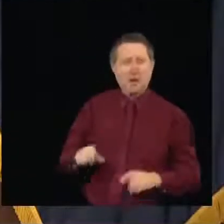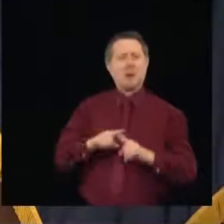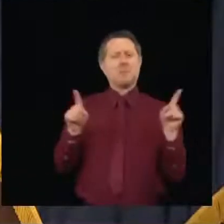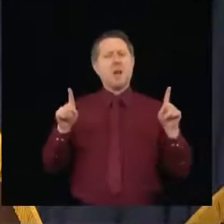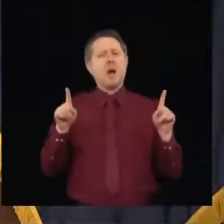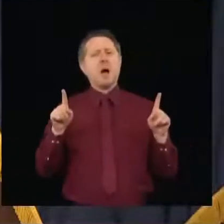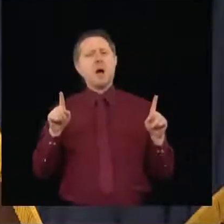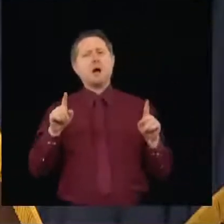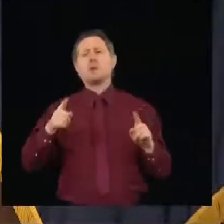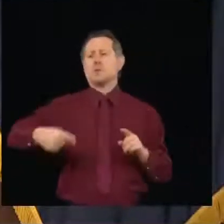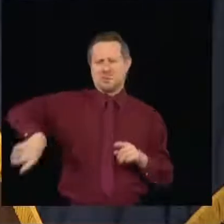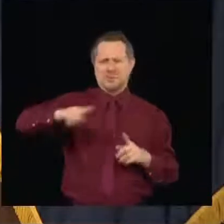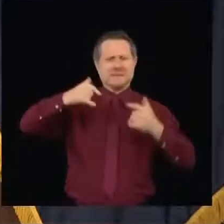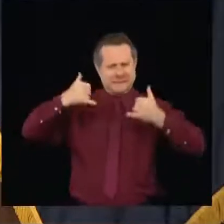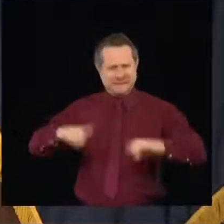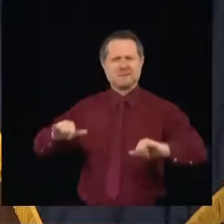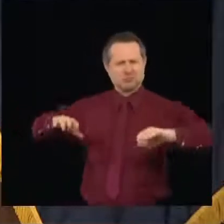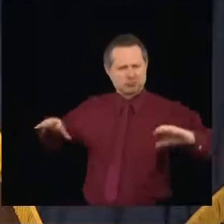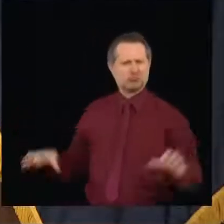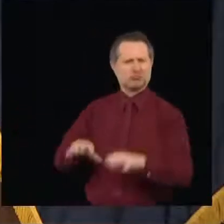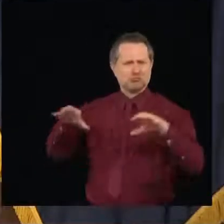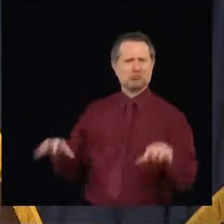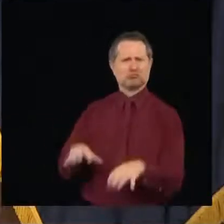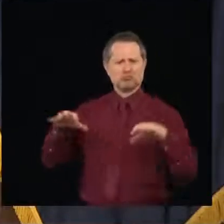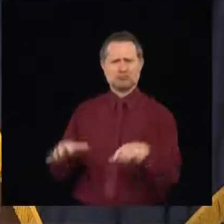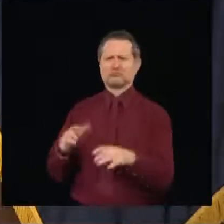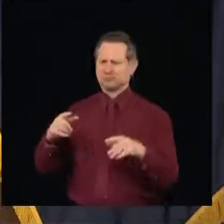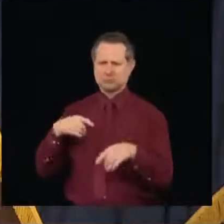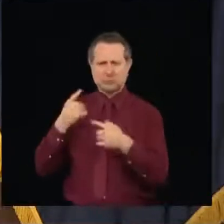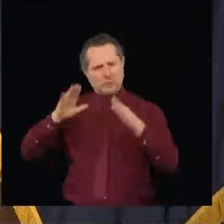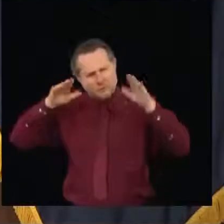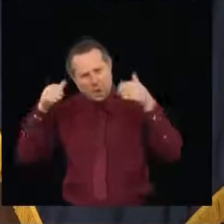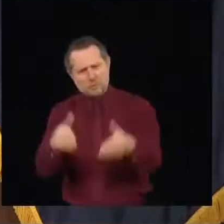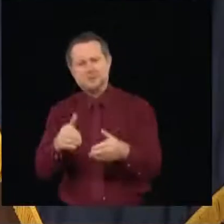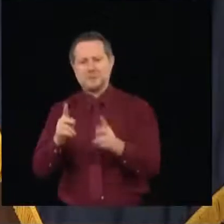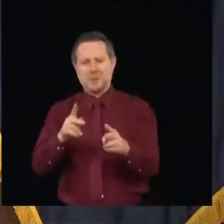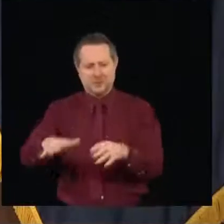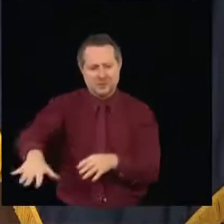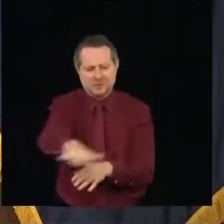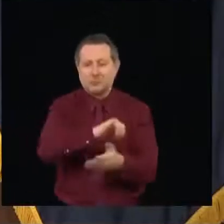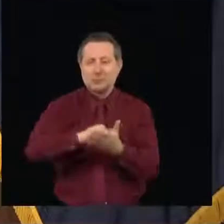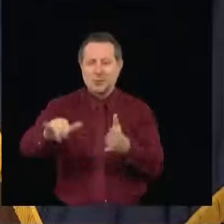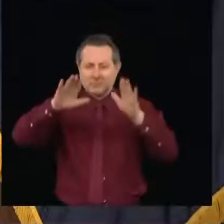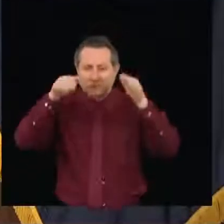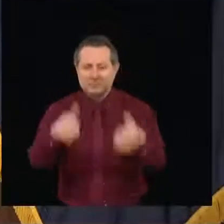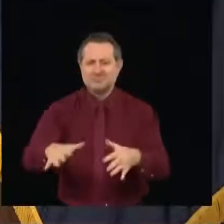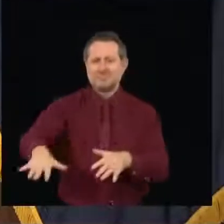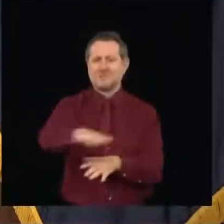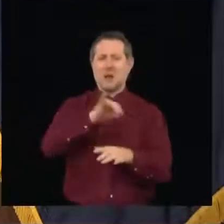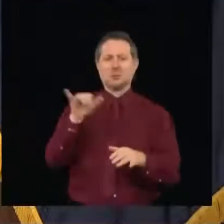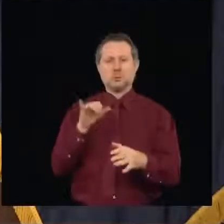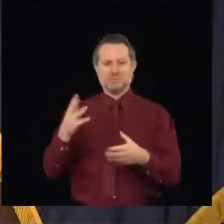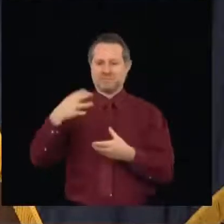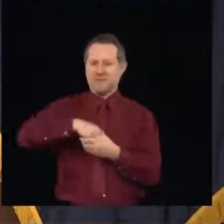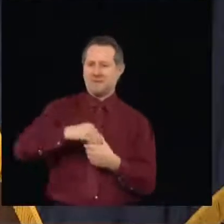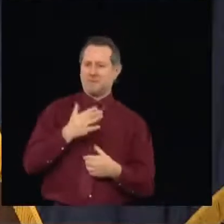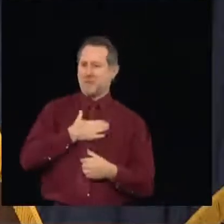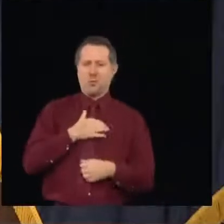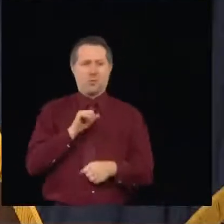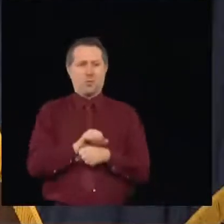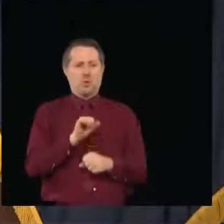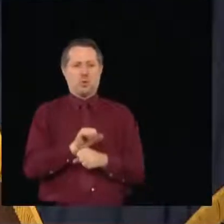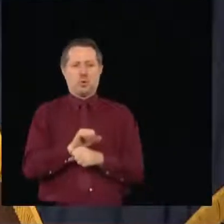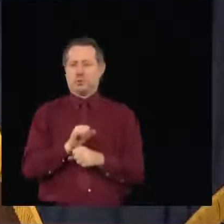all engaged, not just on the constituency work, they're also part of what I am doing. I'm not